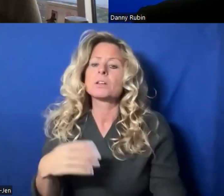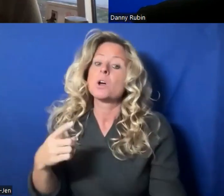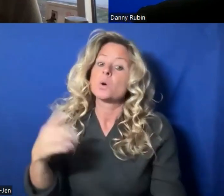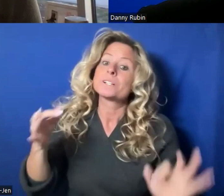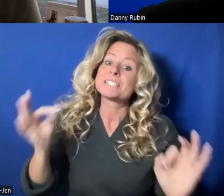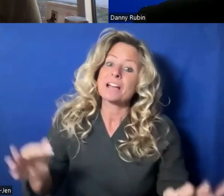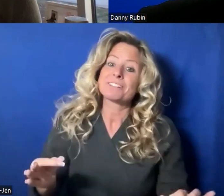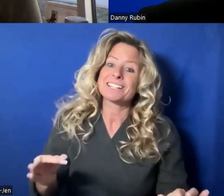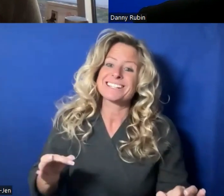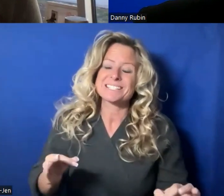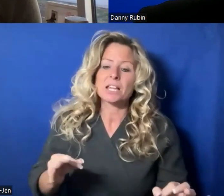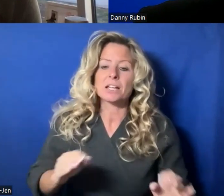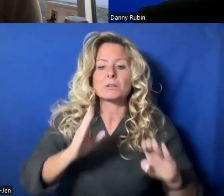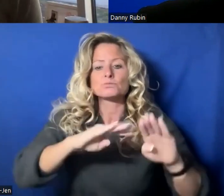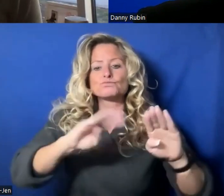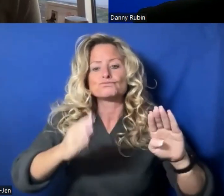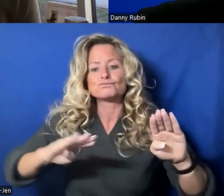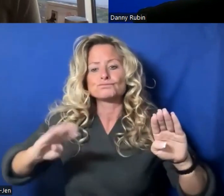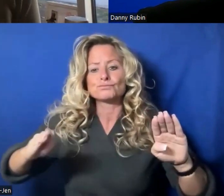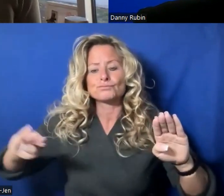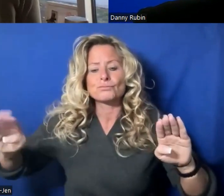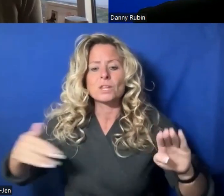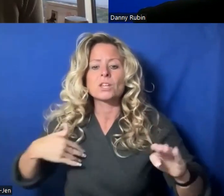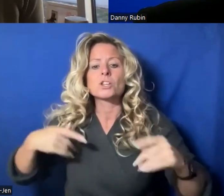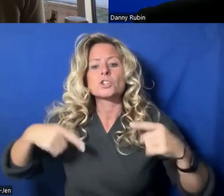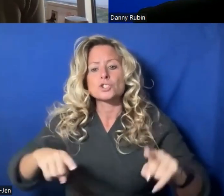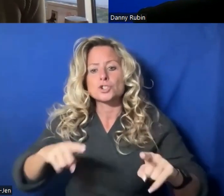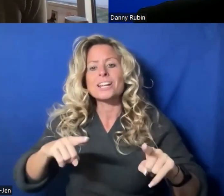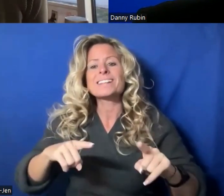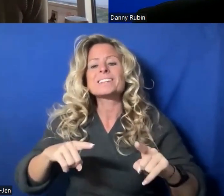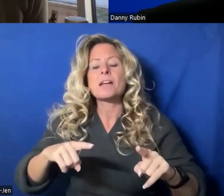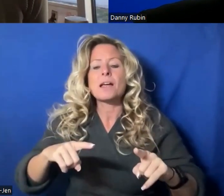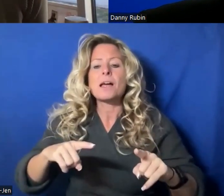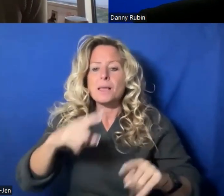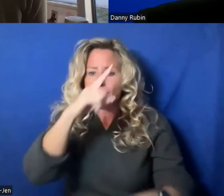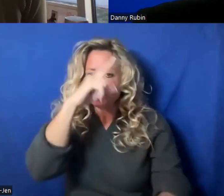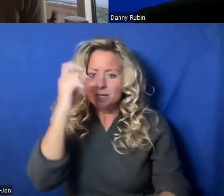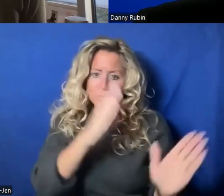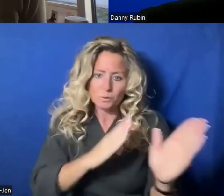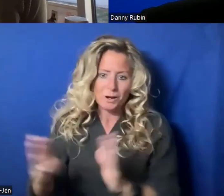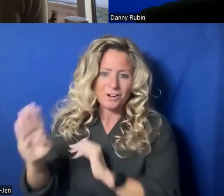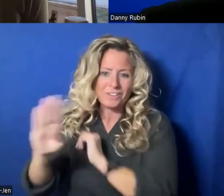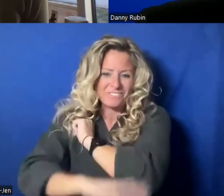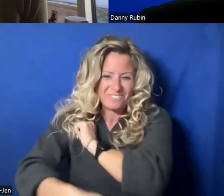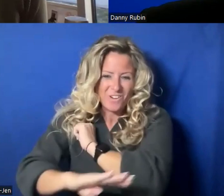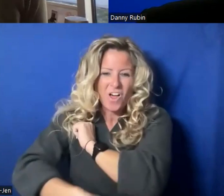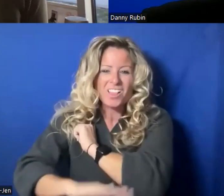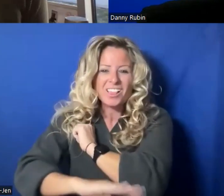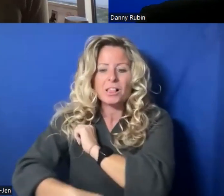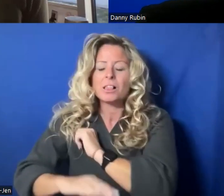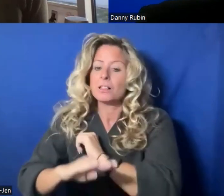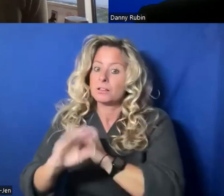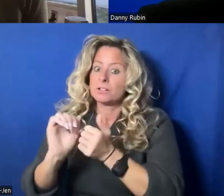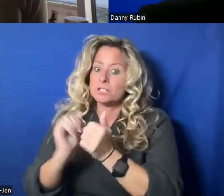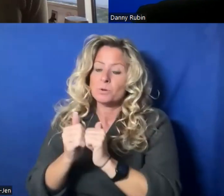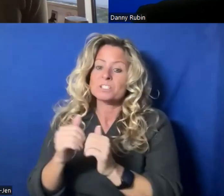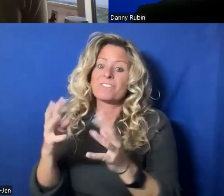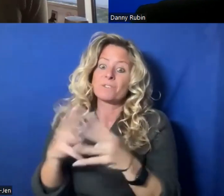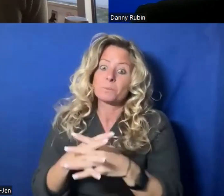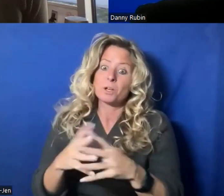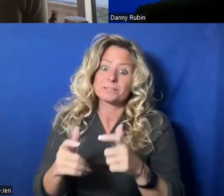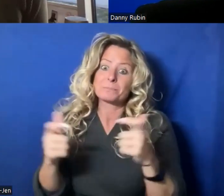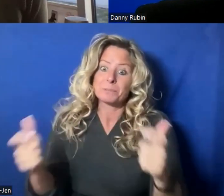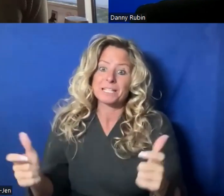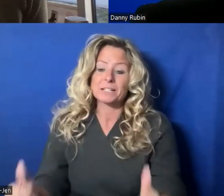rhythm. So, during the summer we're preparing for football, and all of our fall sports, but football is a really heavy lift. Our